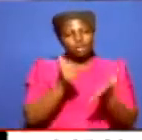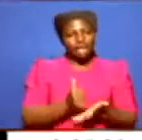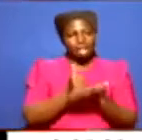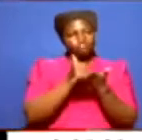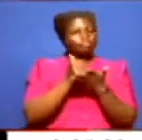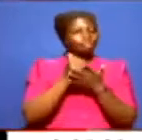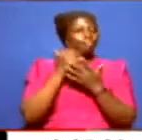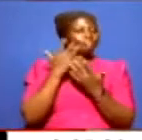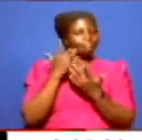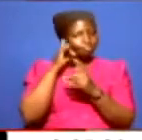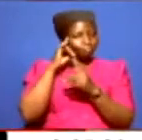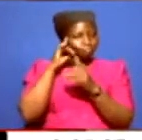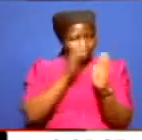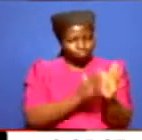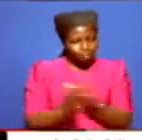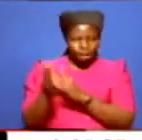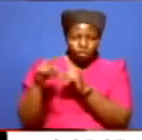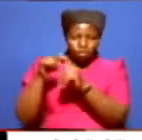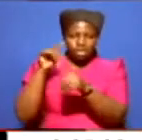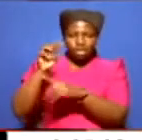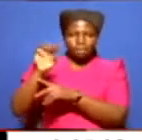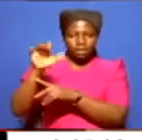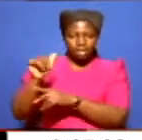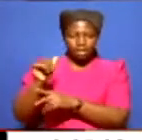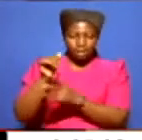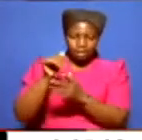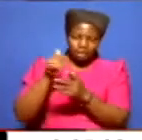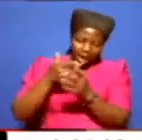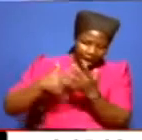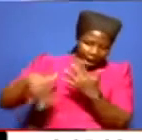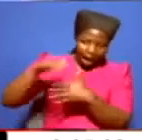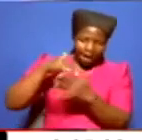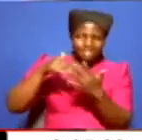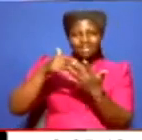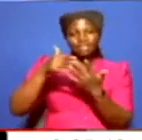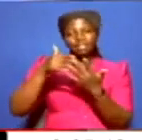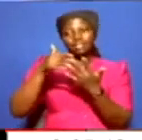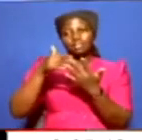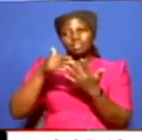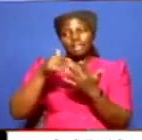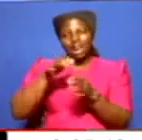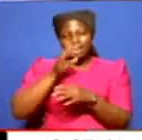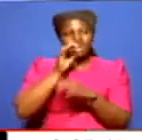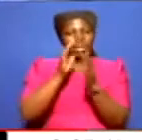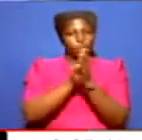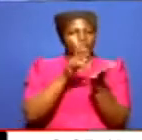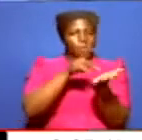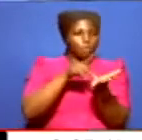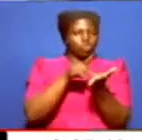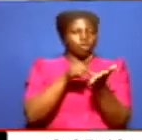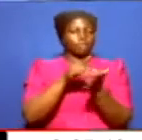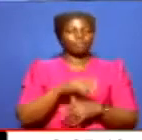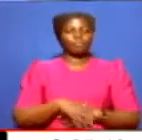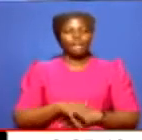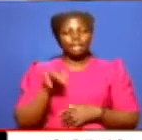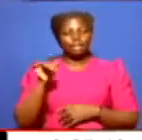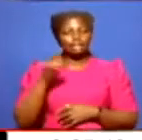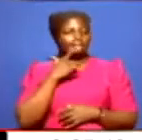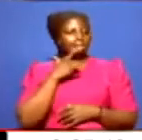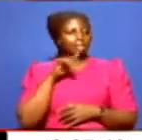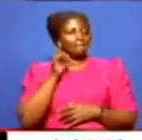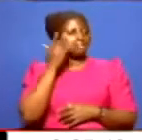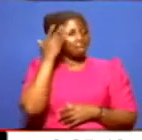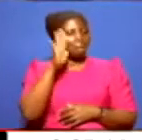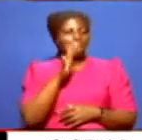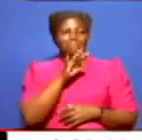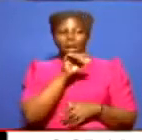prescribed syrup with a liquid suspected to be poison on the 11th of January. Katana, however, denied the charge, saying he did not know Ambula,